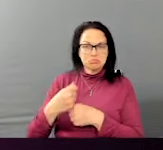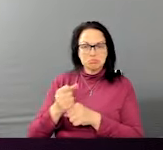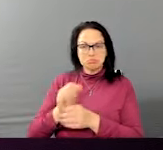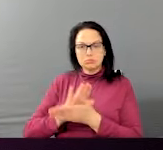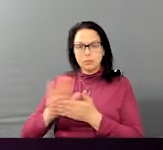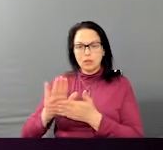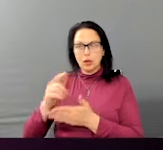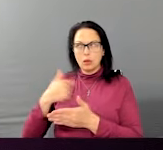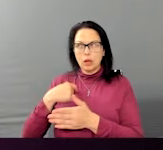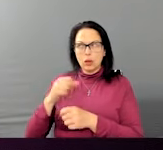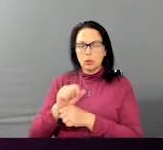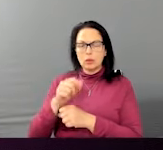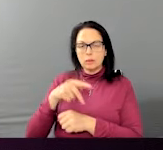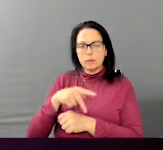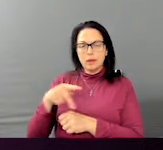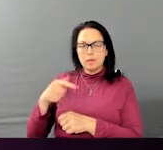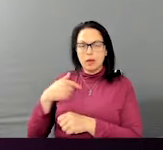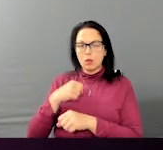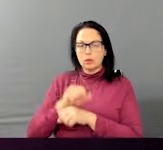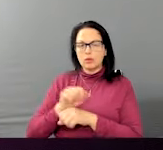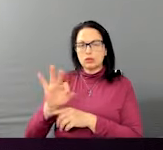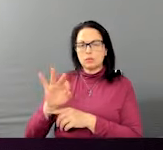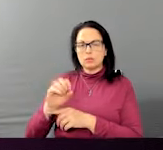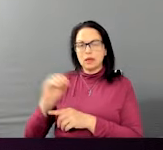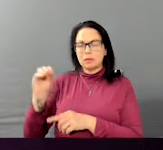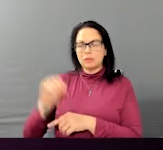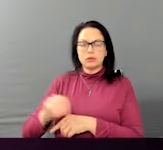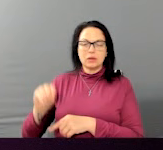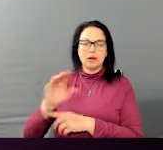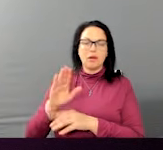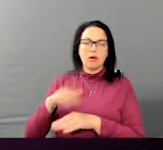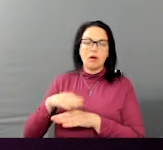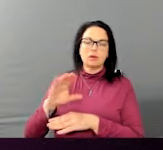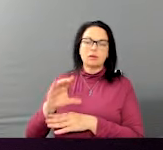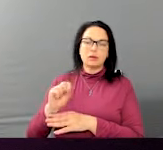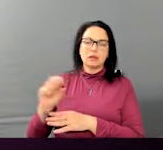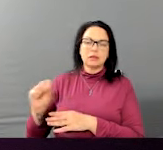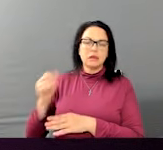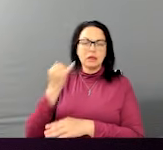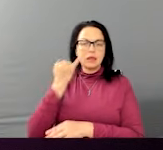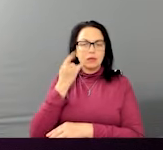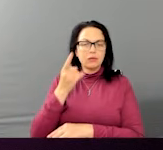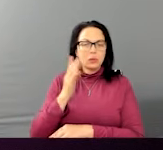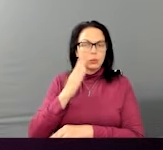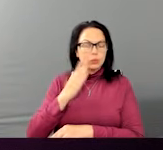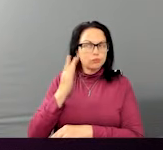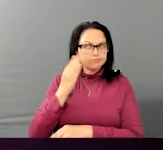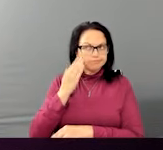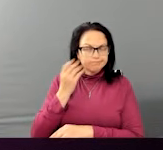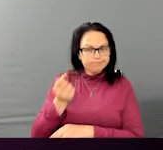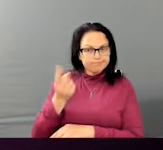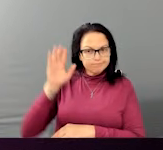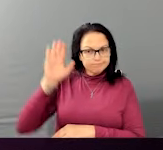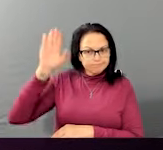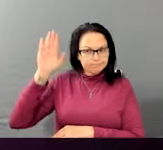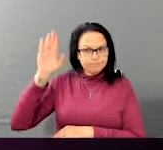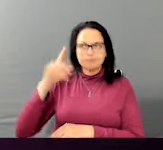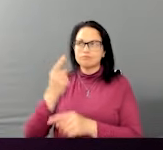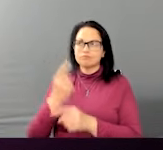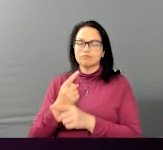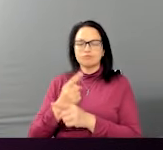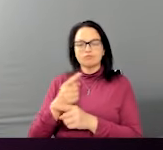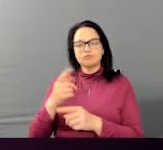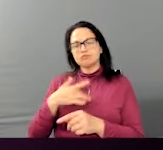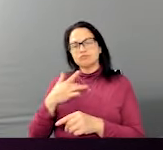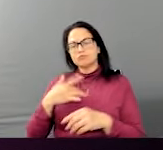we shipped 90% unused CSS. Raise your hand if you know how that feels. Yeah, I know. Isn't that the worst? And so